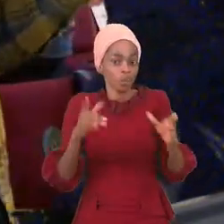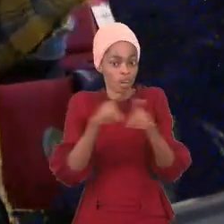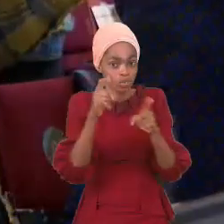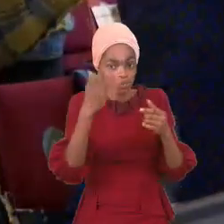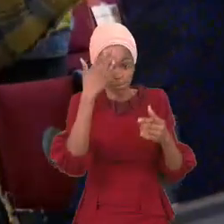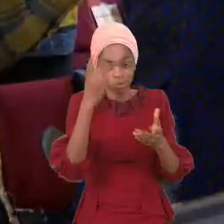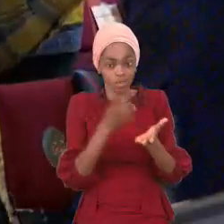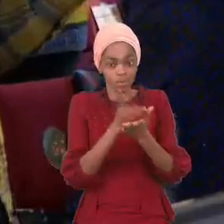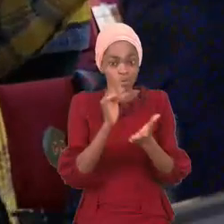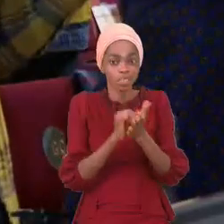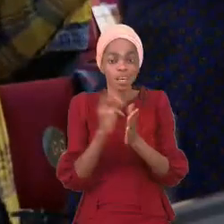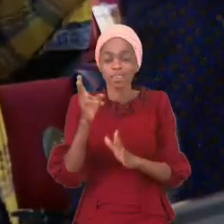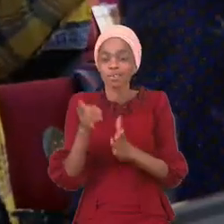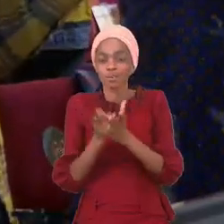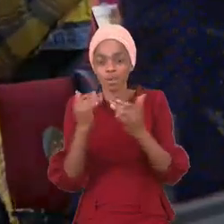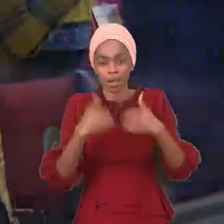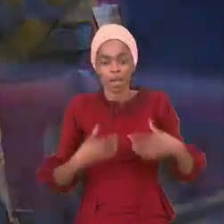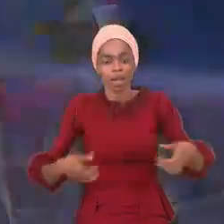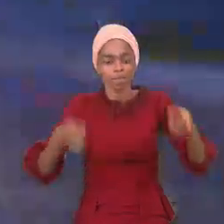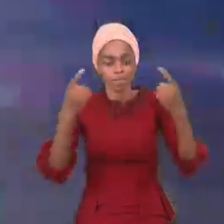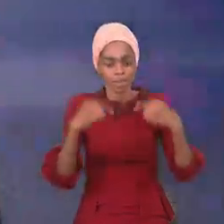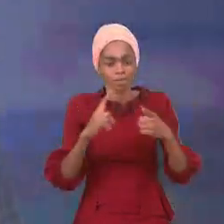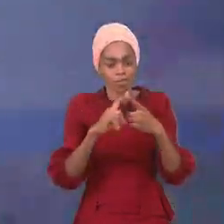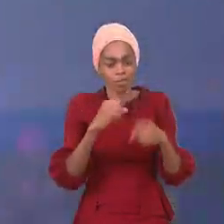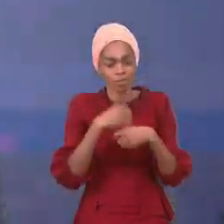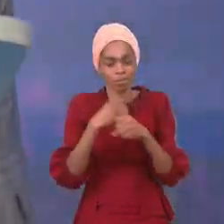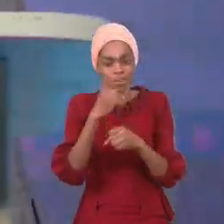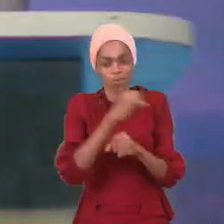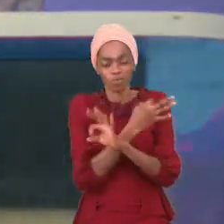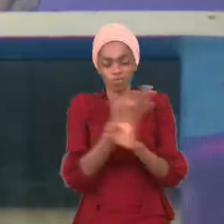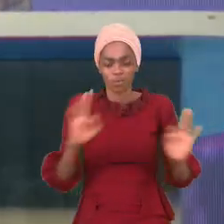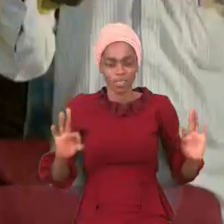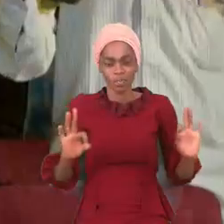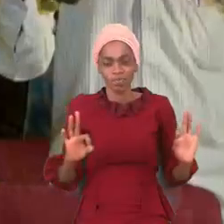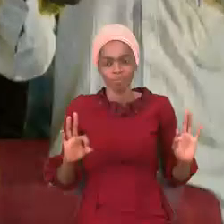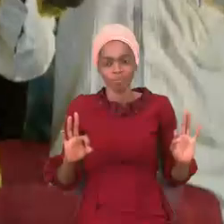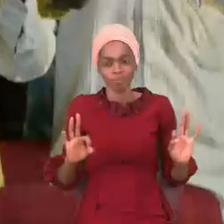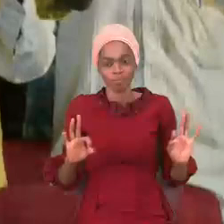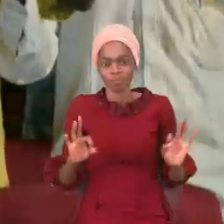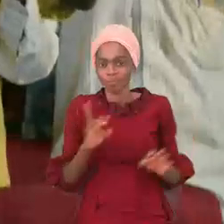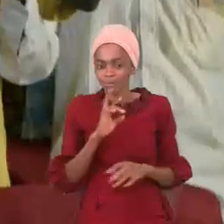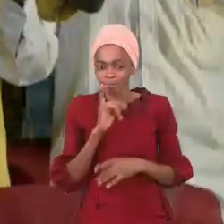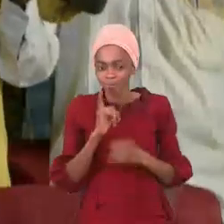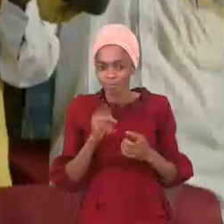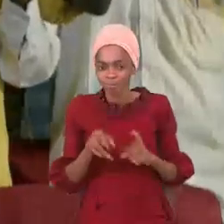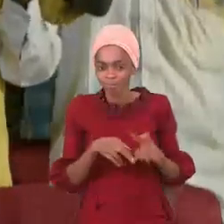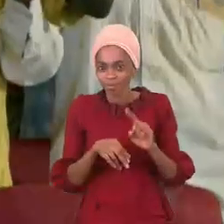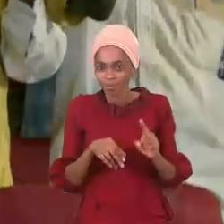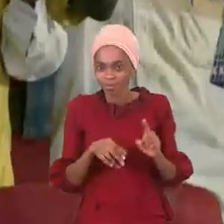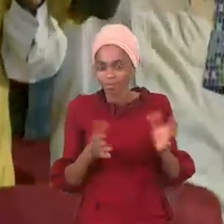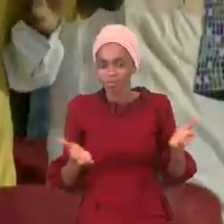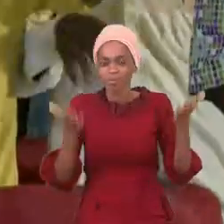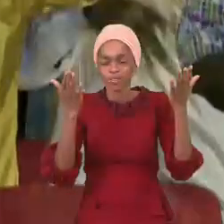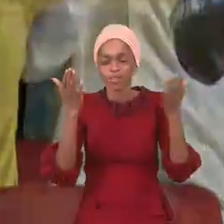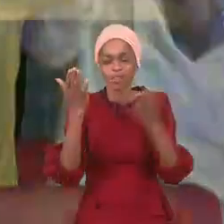that truth has come to set you free. Are you there? Raise up that